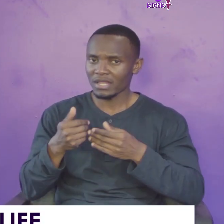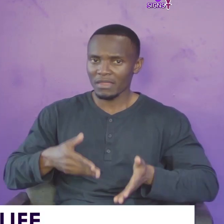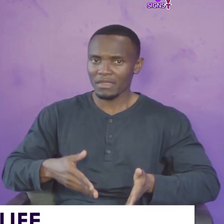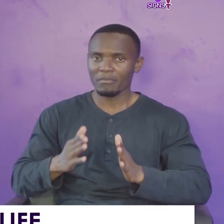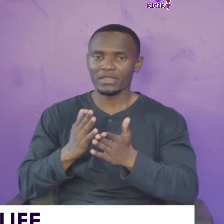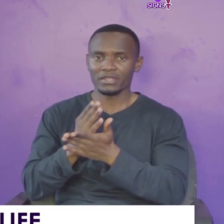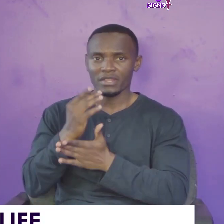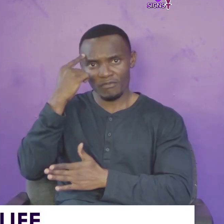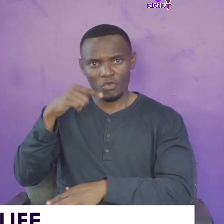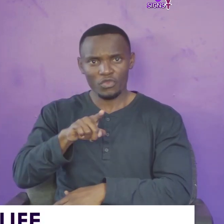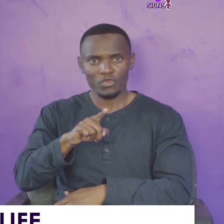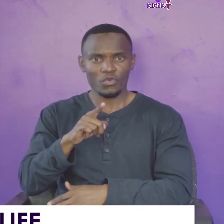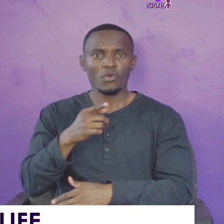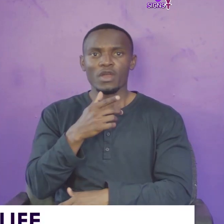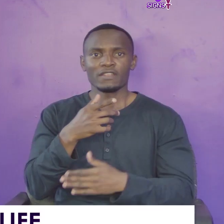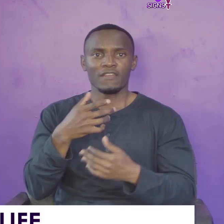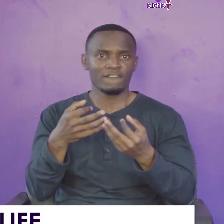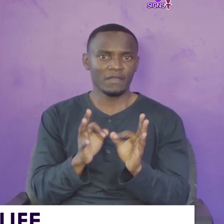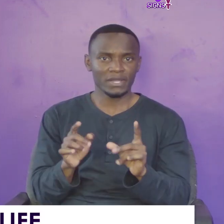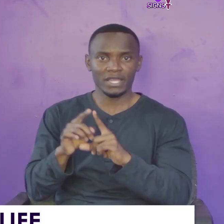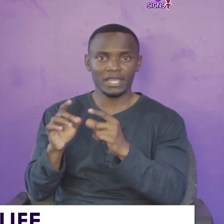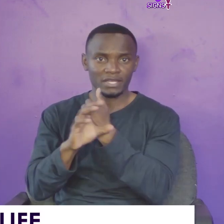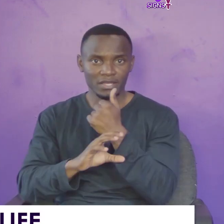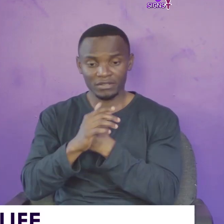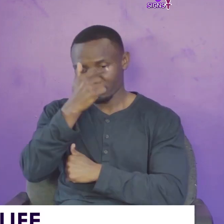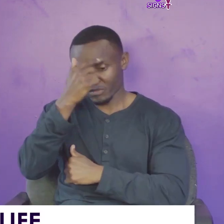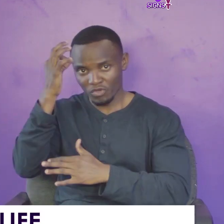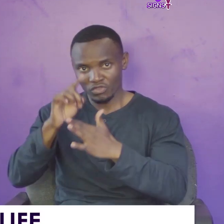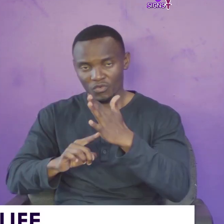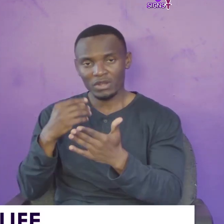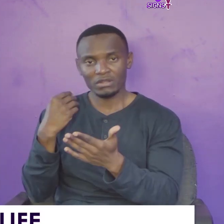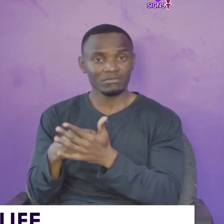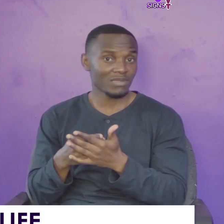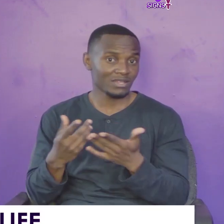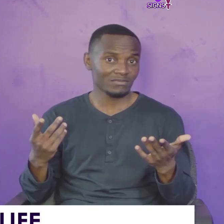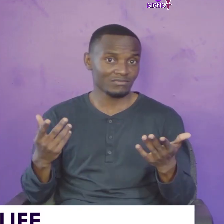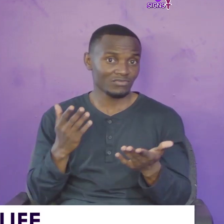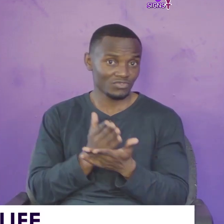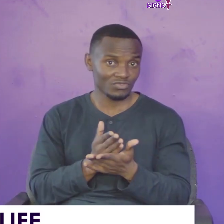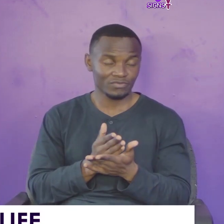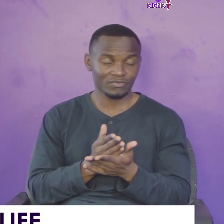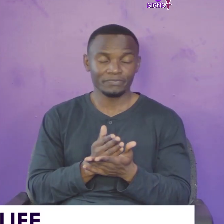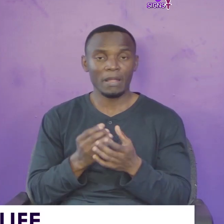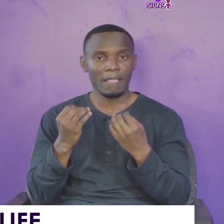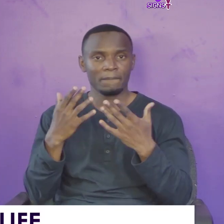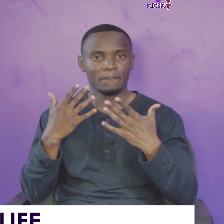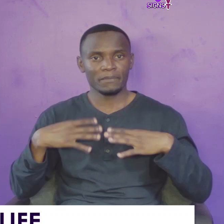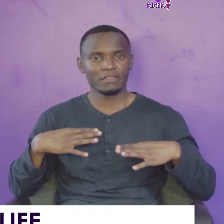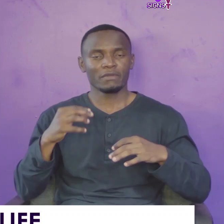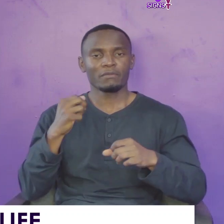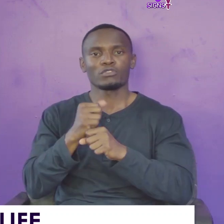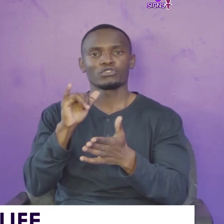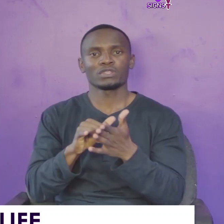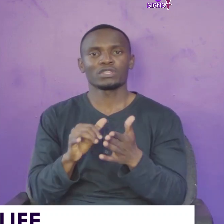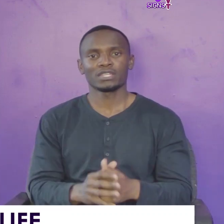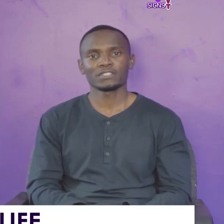your country, just because of money. Am I right? Yes, it's happening. Many people do that. It's happening.